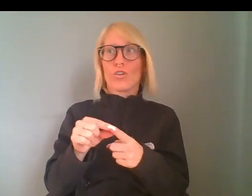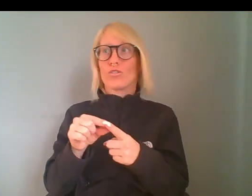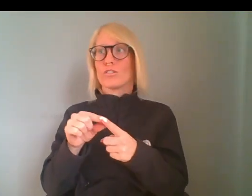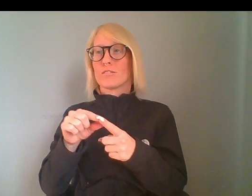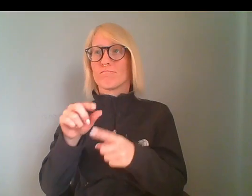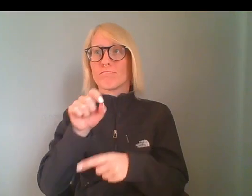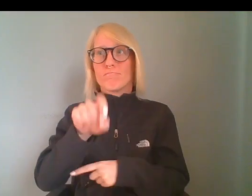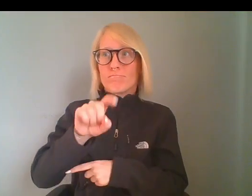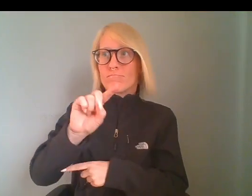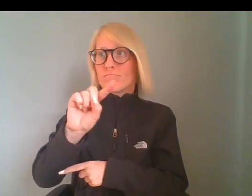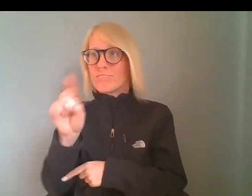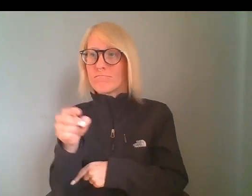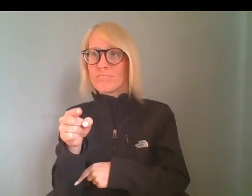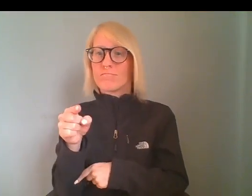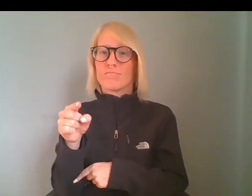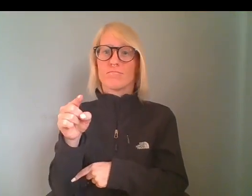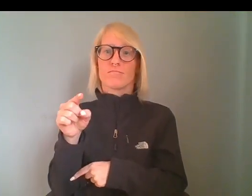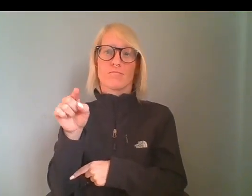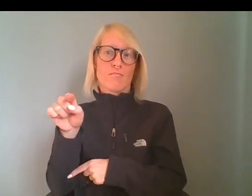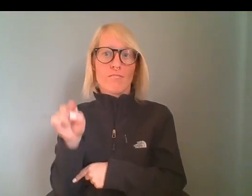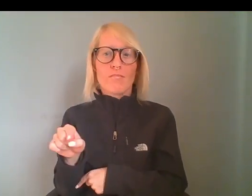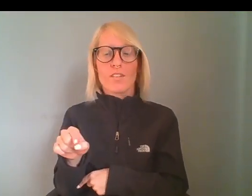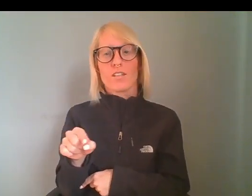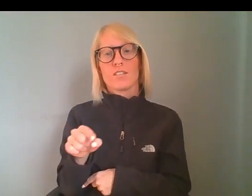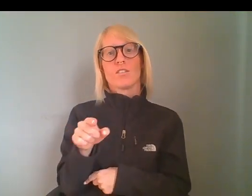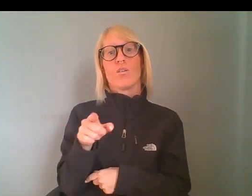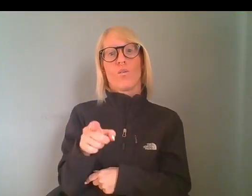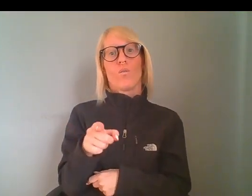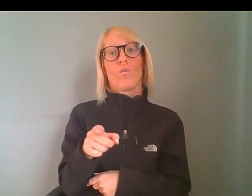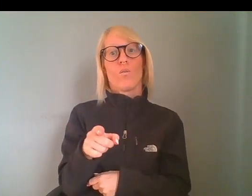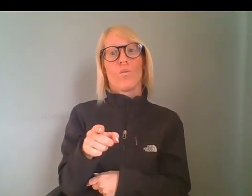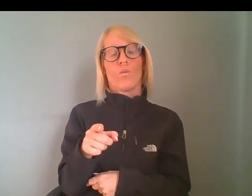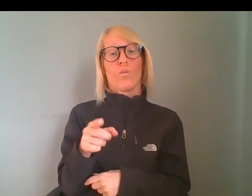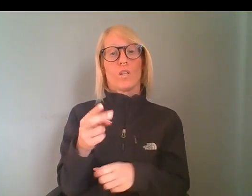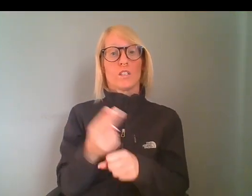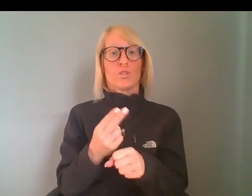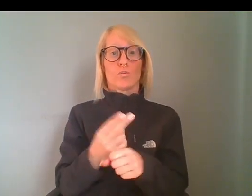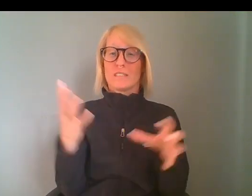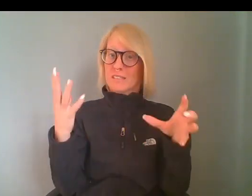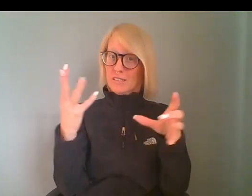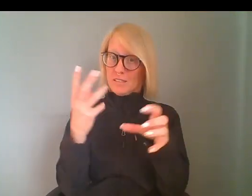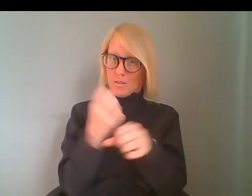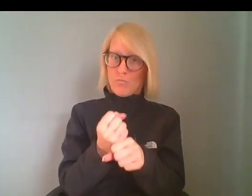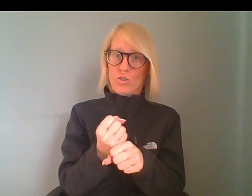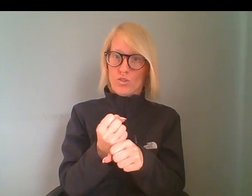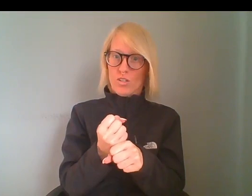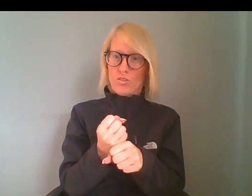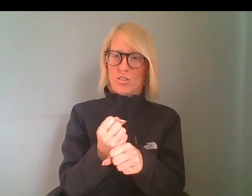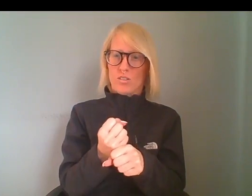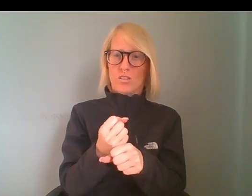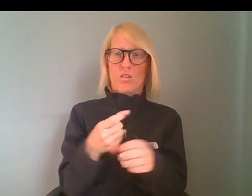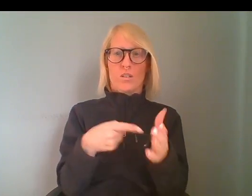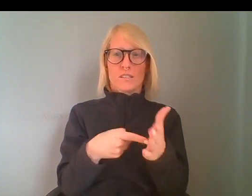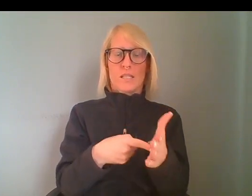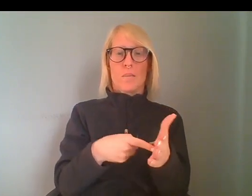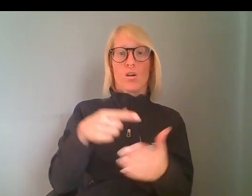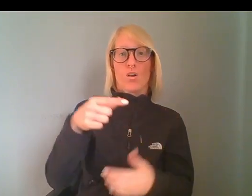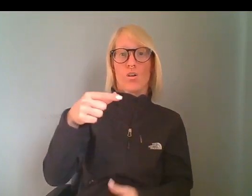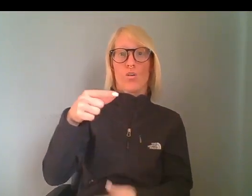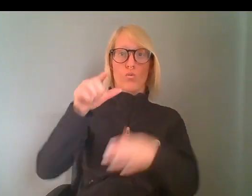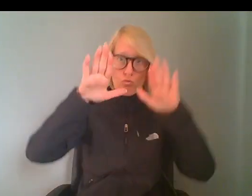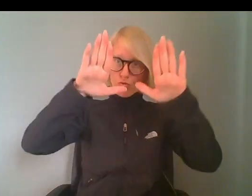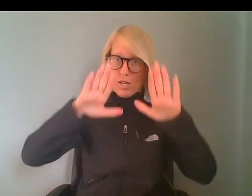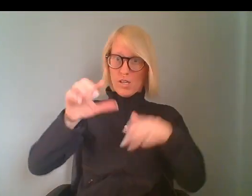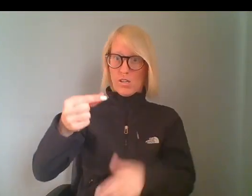great, that a lot of times on Twitter you'll see that spelled GRT. You know, so you're really sinking down which letters you're